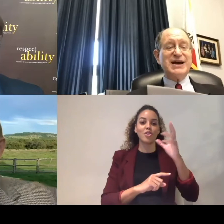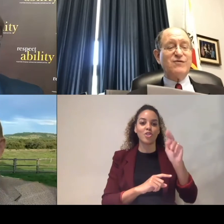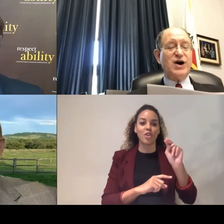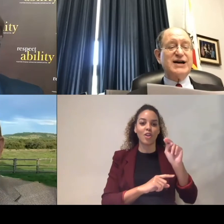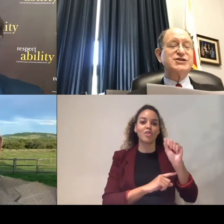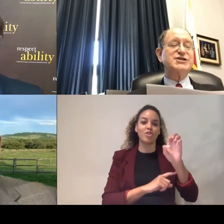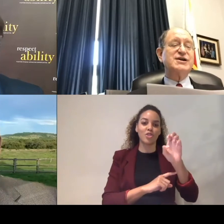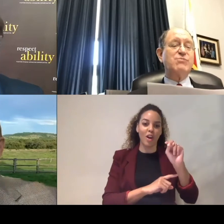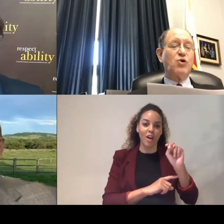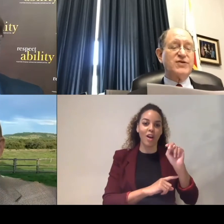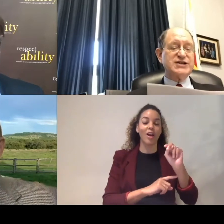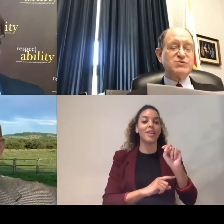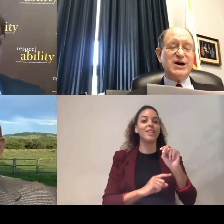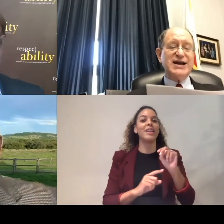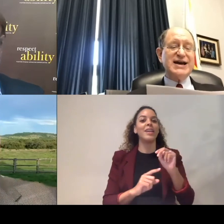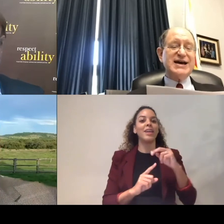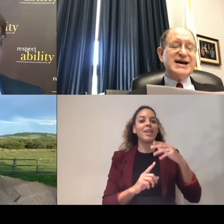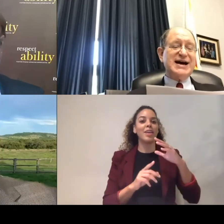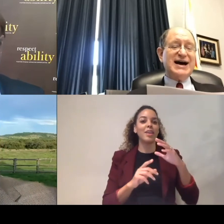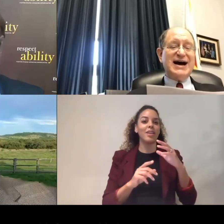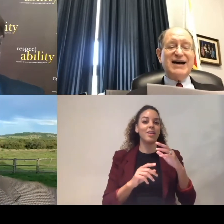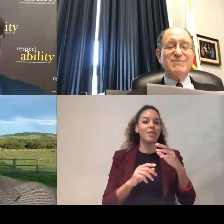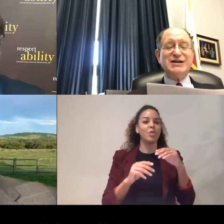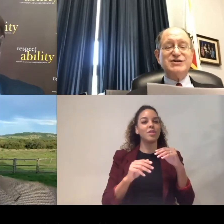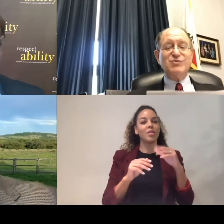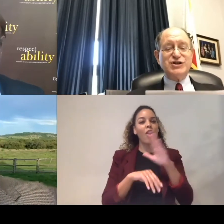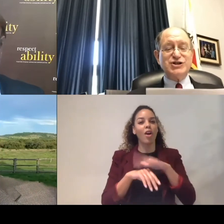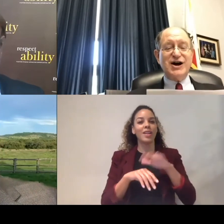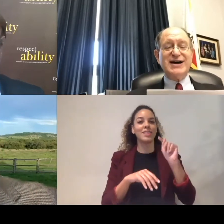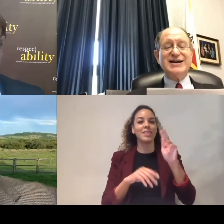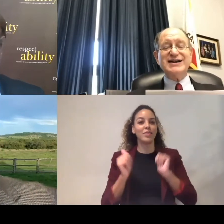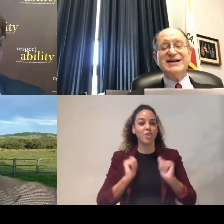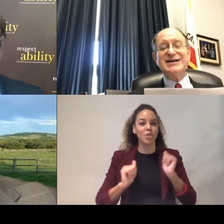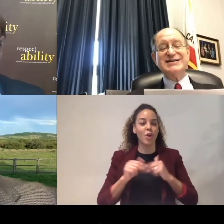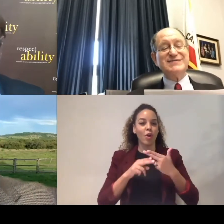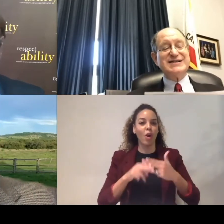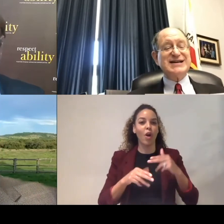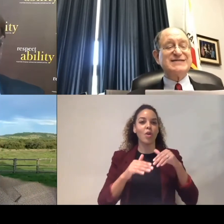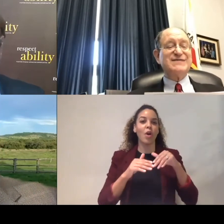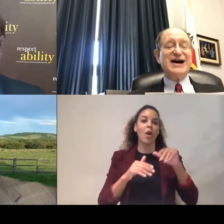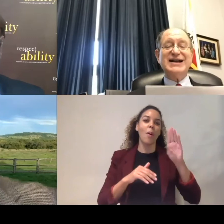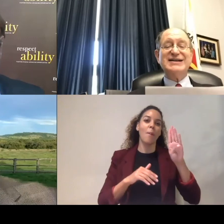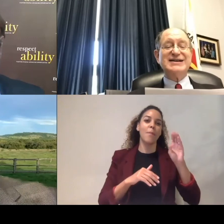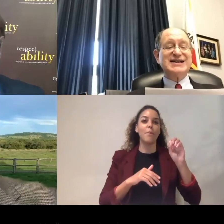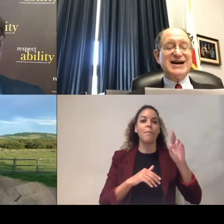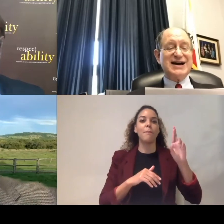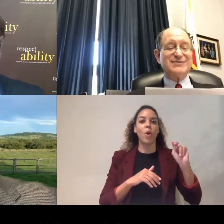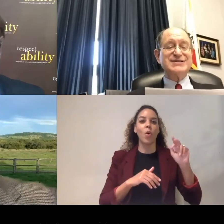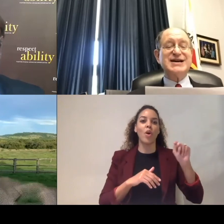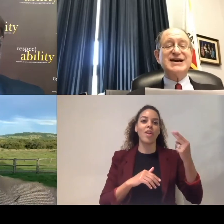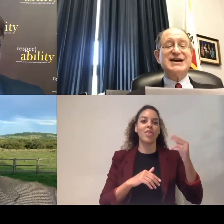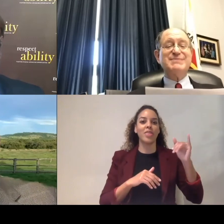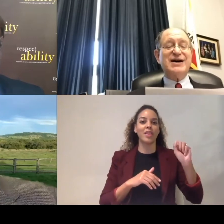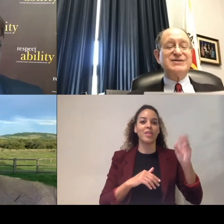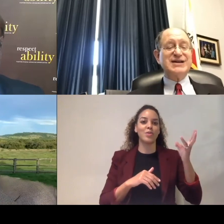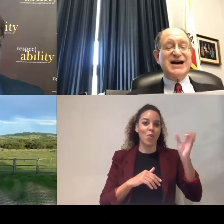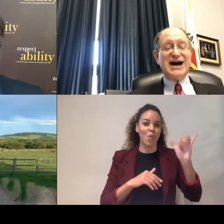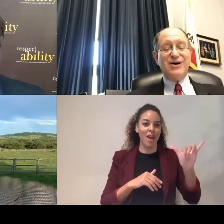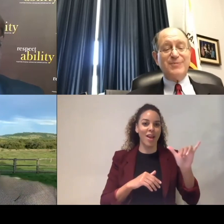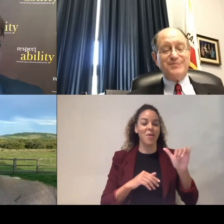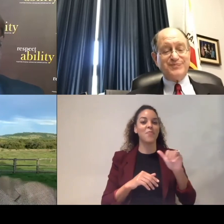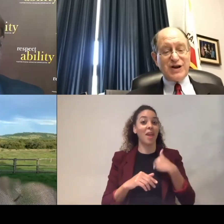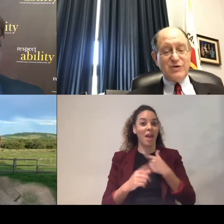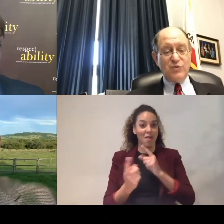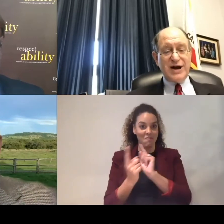may have watched, Born This Way. I met with Sean, and he's even testified to Congress about